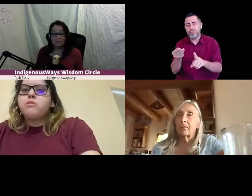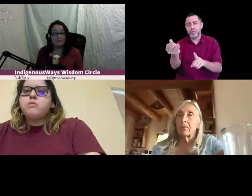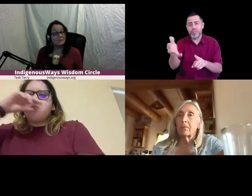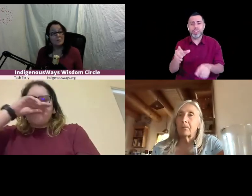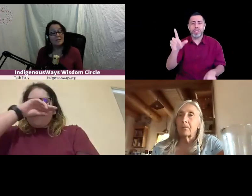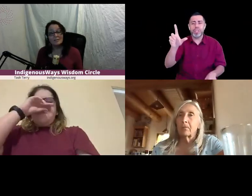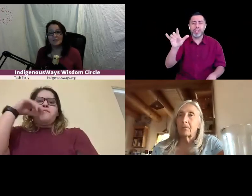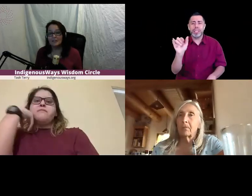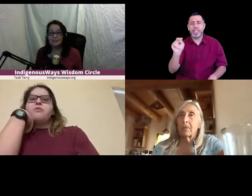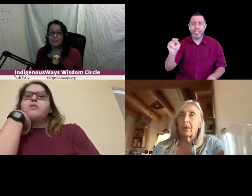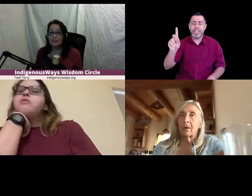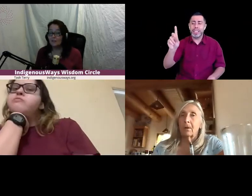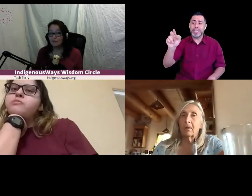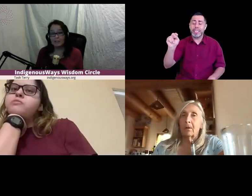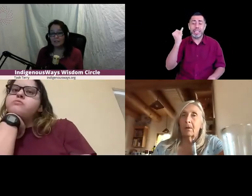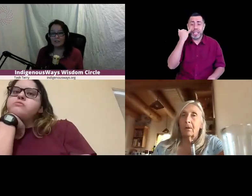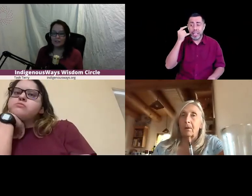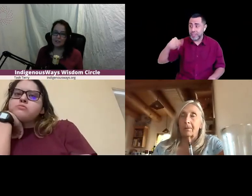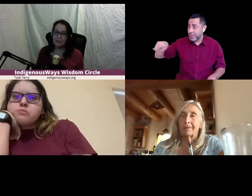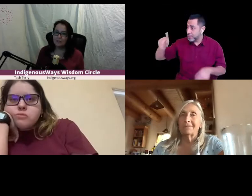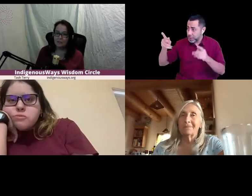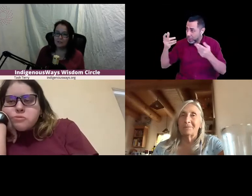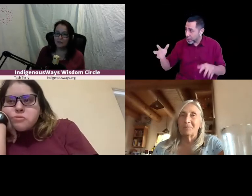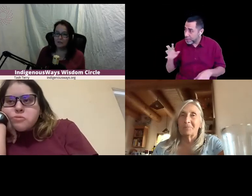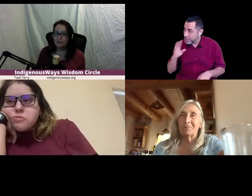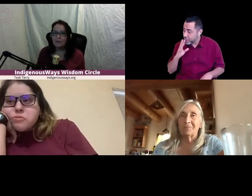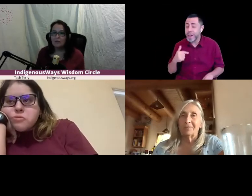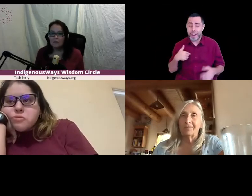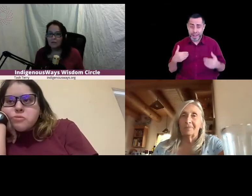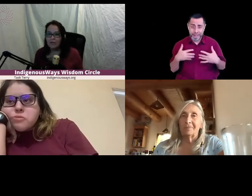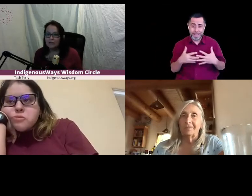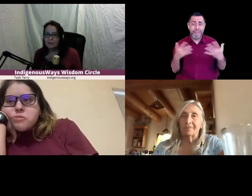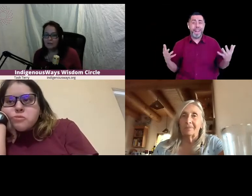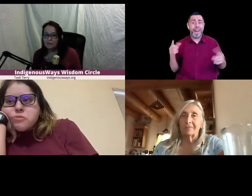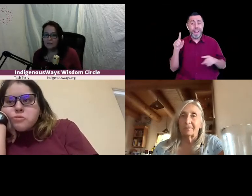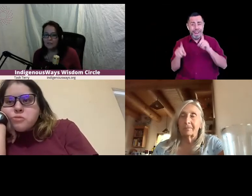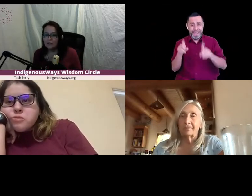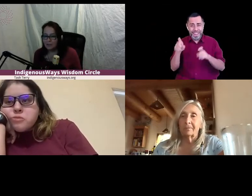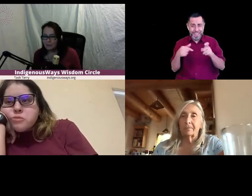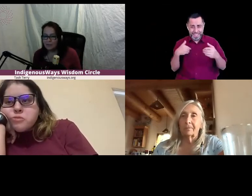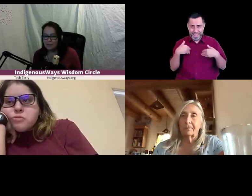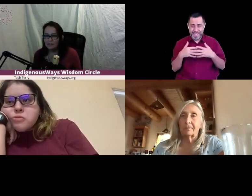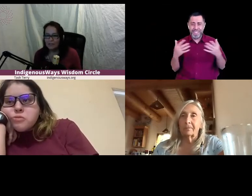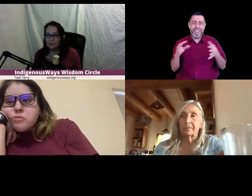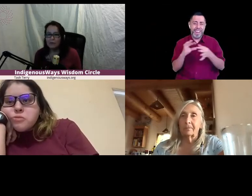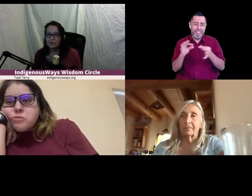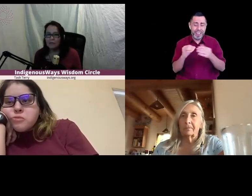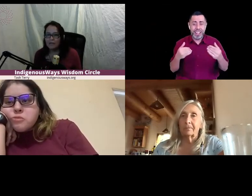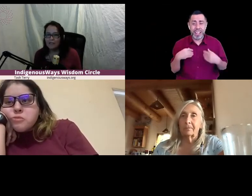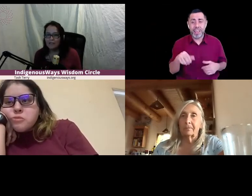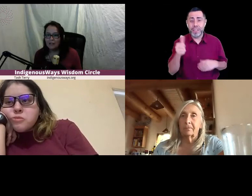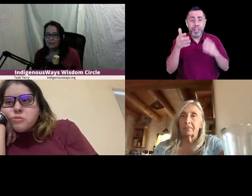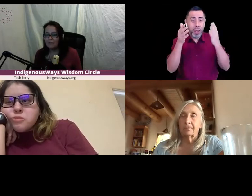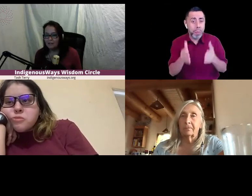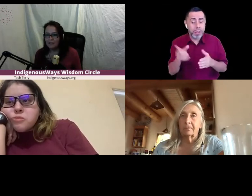course, if nobody has anything to say, I have plenty to say because I got a lot of questions for you. We have another person that's saying beautiful light